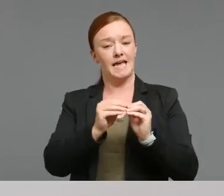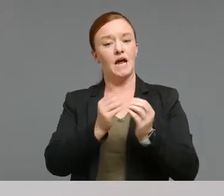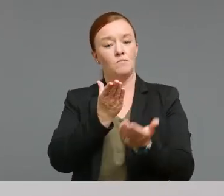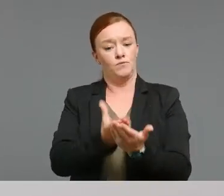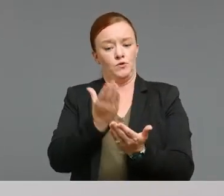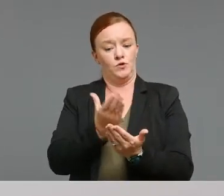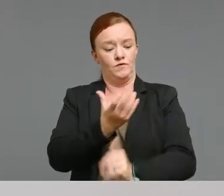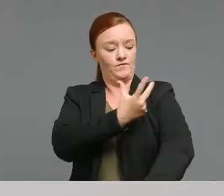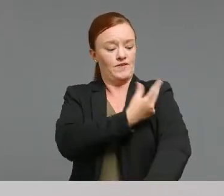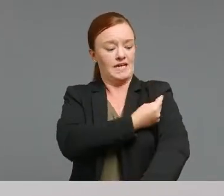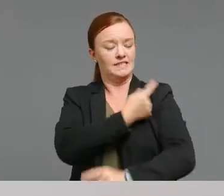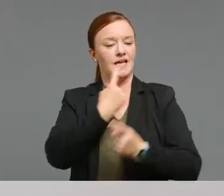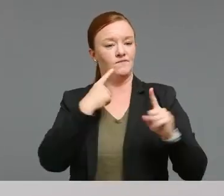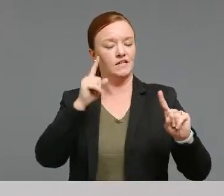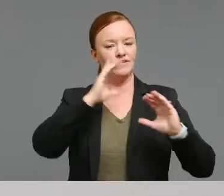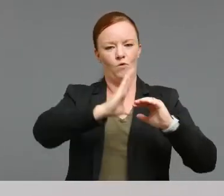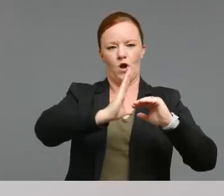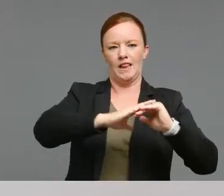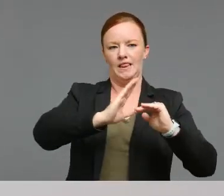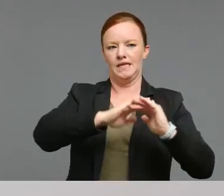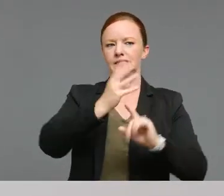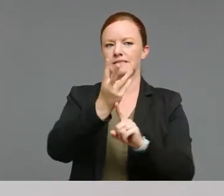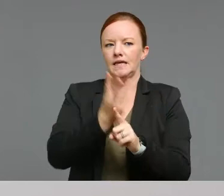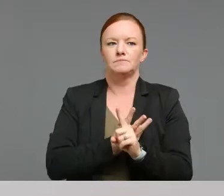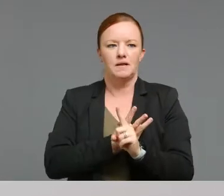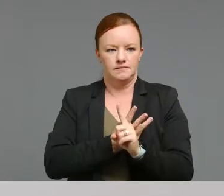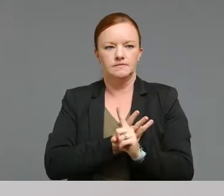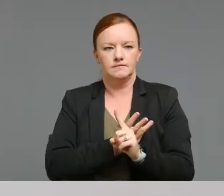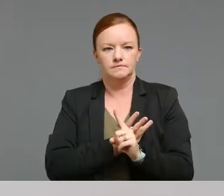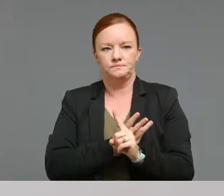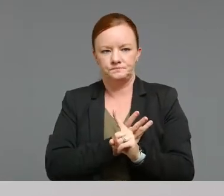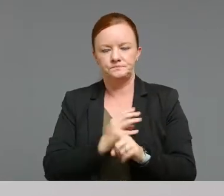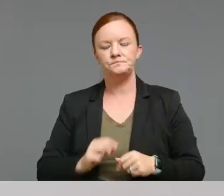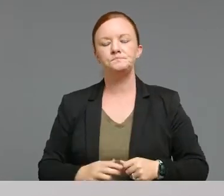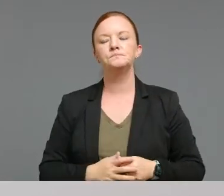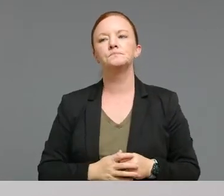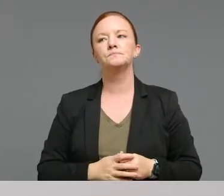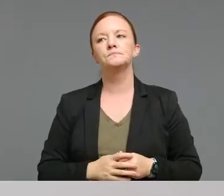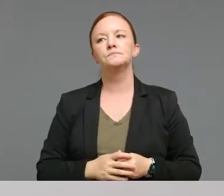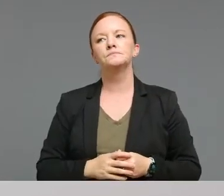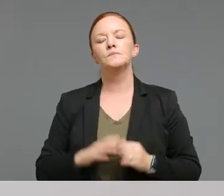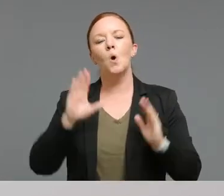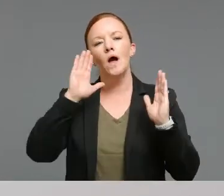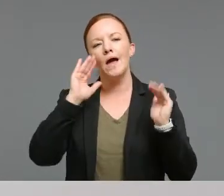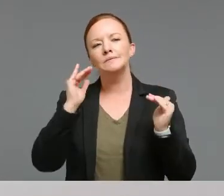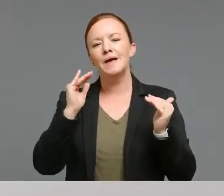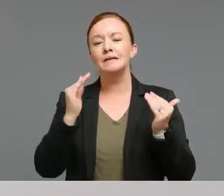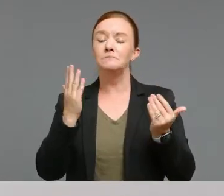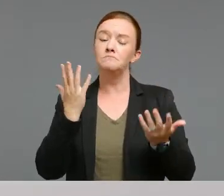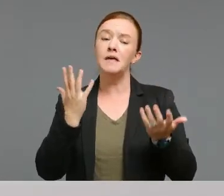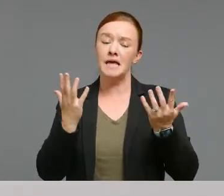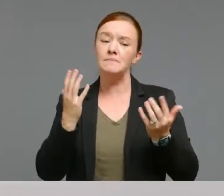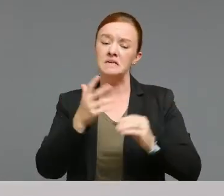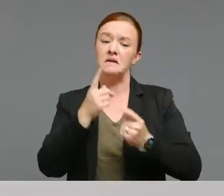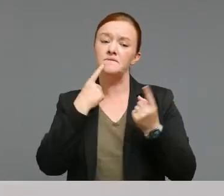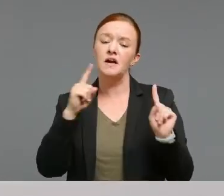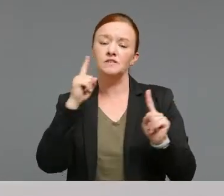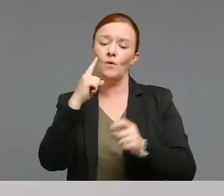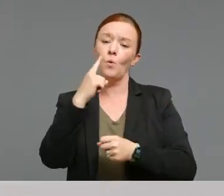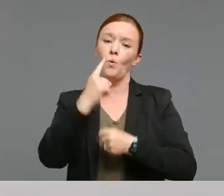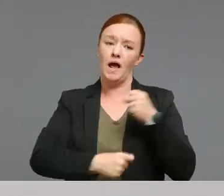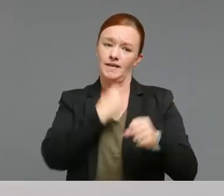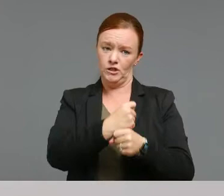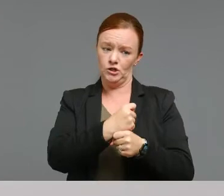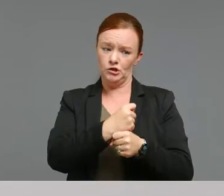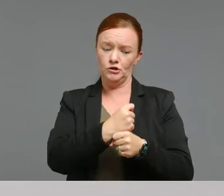least 6 months. And so we would likely anticipate potentially a year, but maybe longer for a booster.